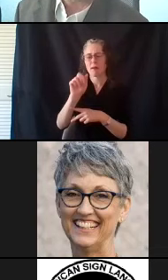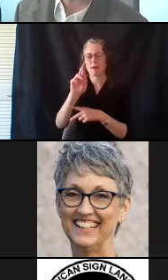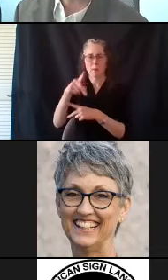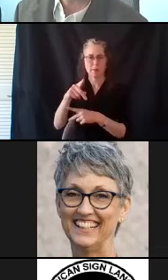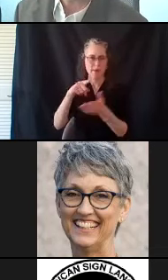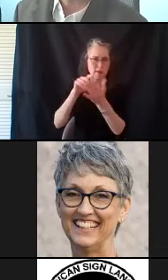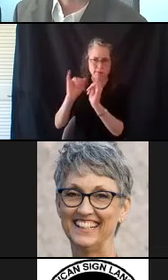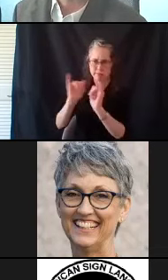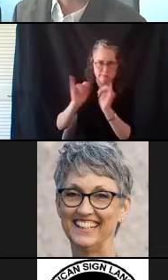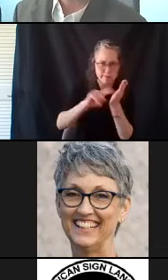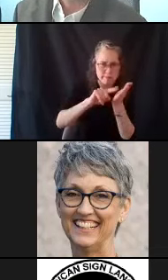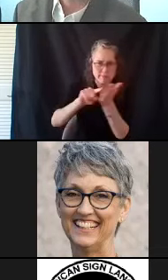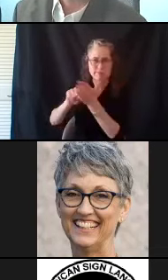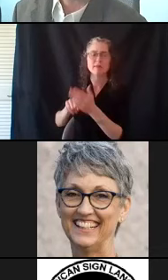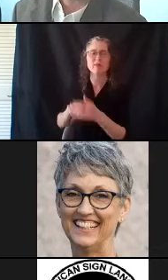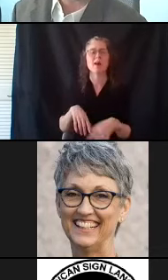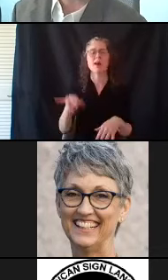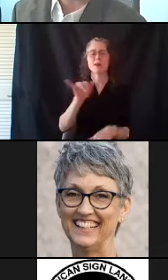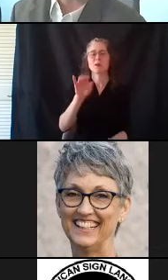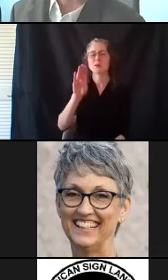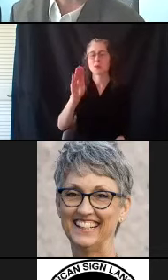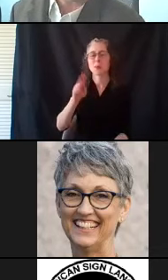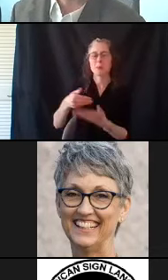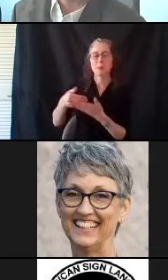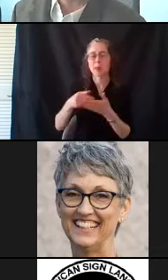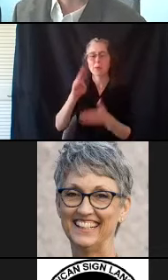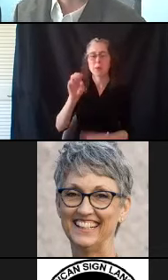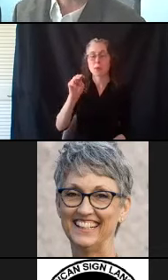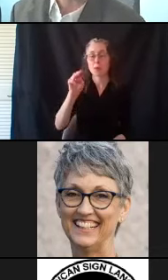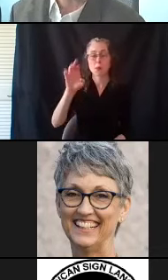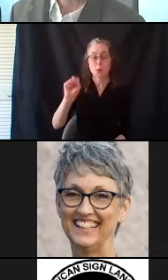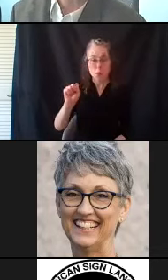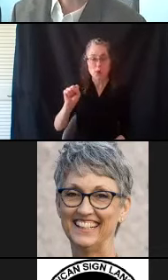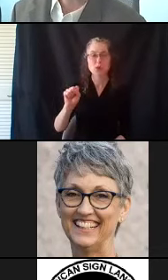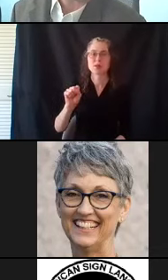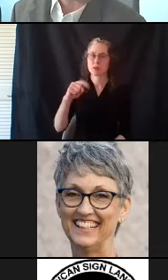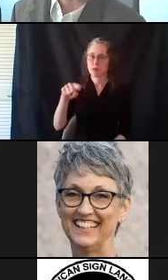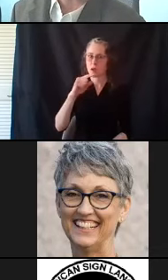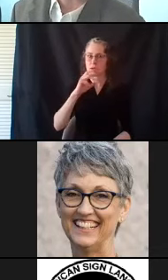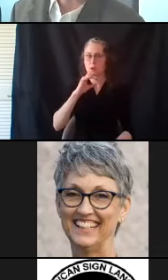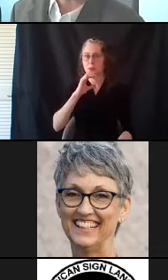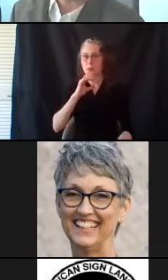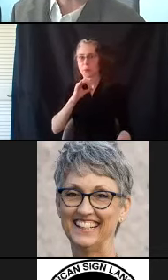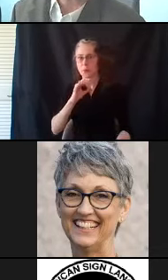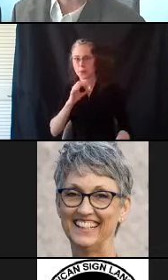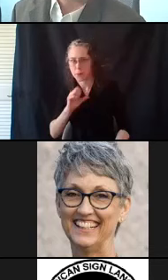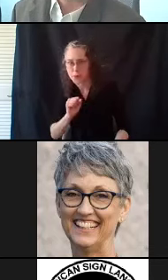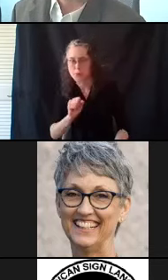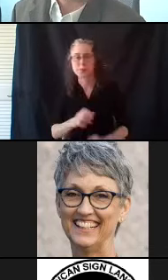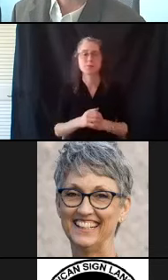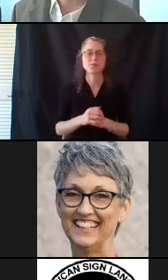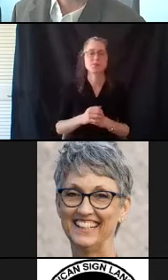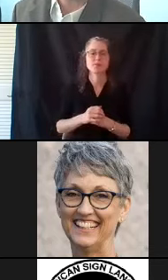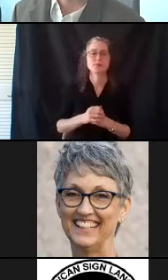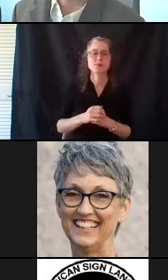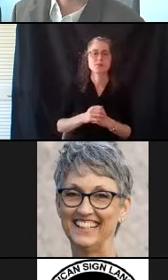boomers. We're getting older too. And a quote from Eleanor Smith, who is from Concrete Change